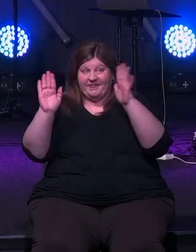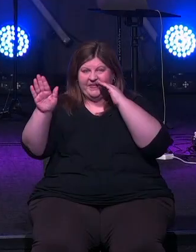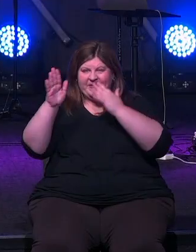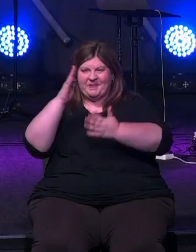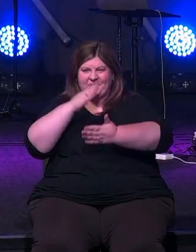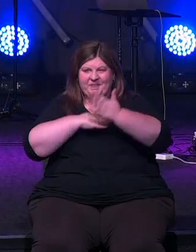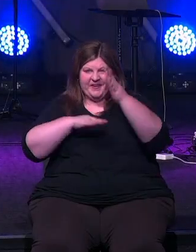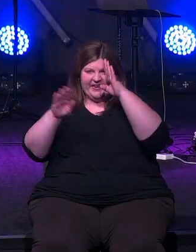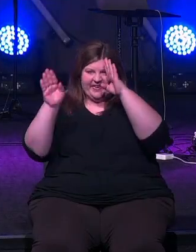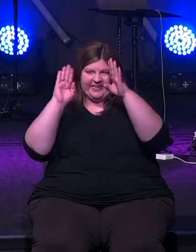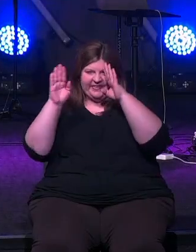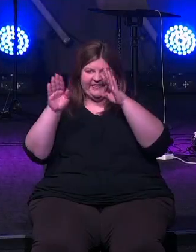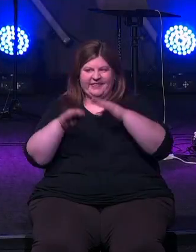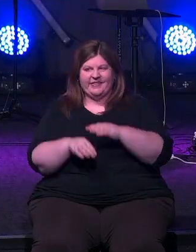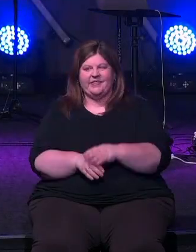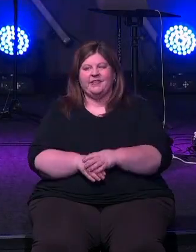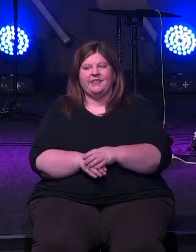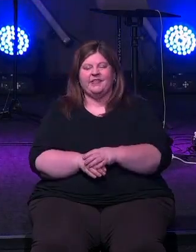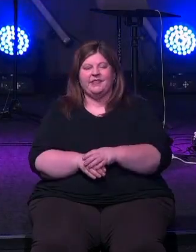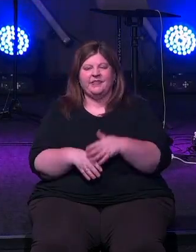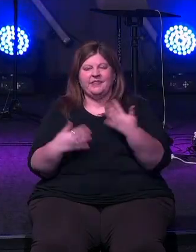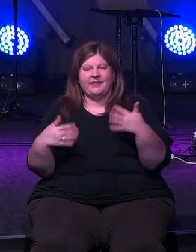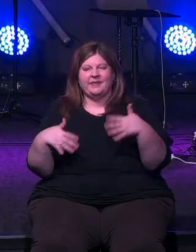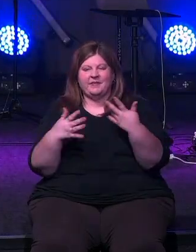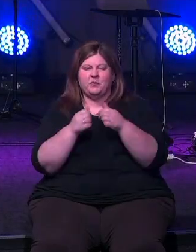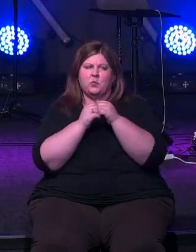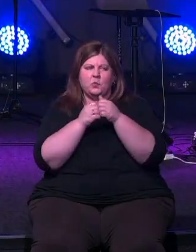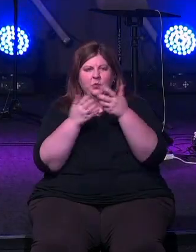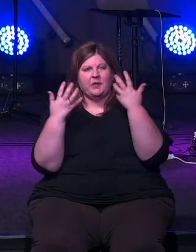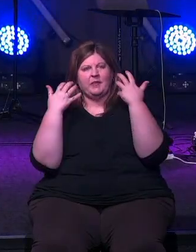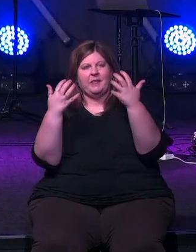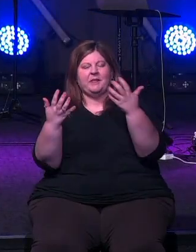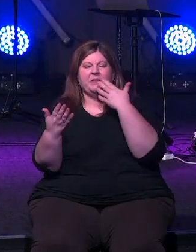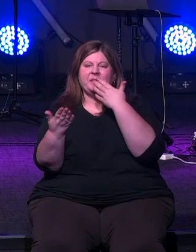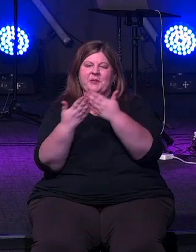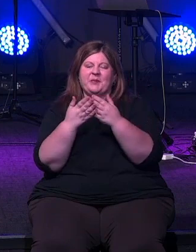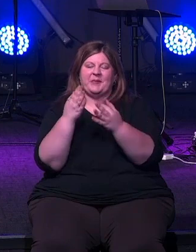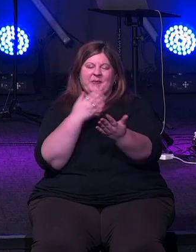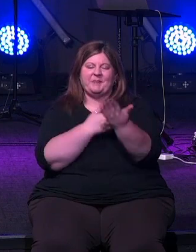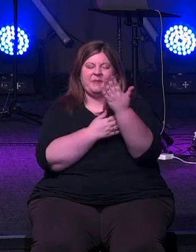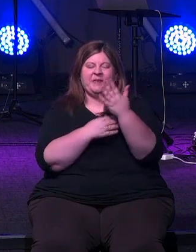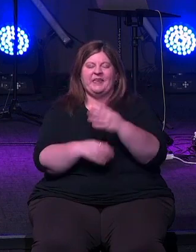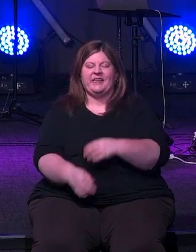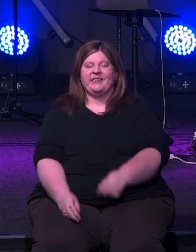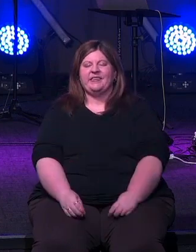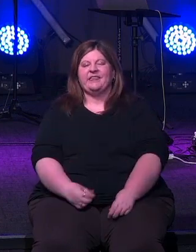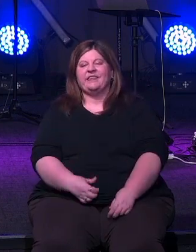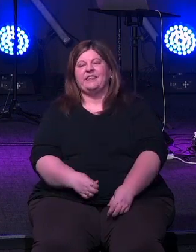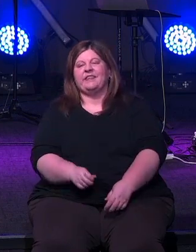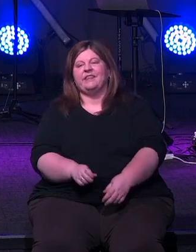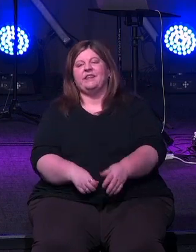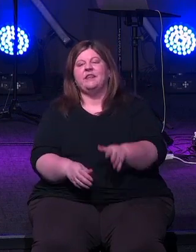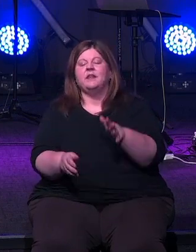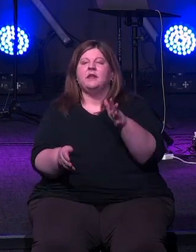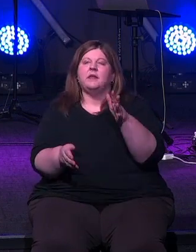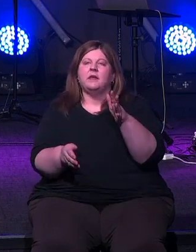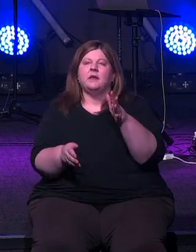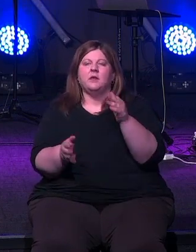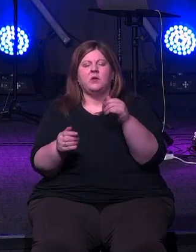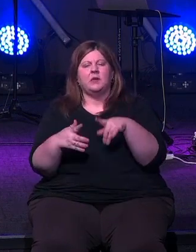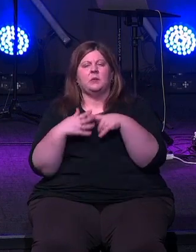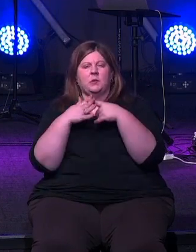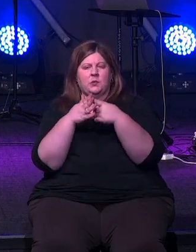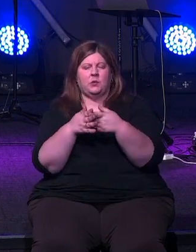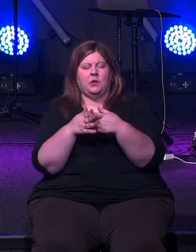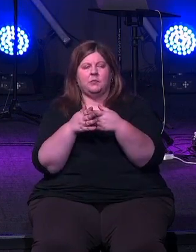Good morning, Frontline. It is good to be in the house of the Lord with you this morning. Man, we just wanted to start